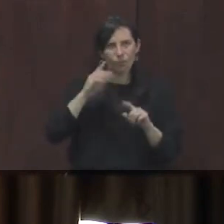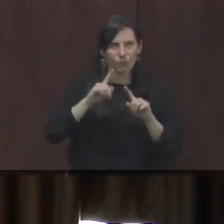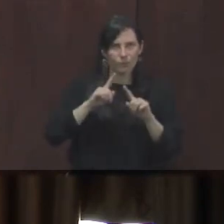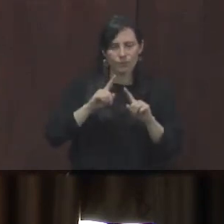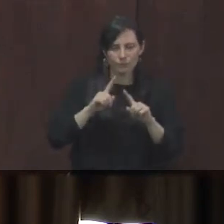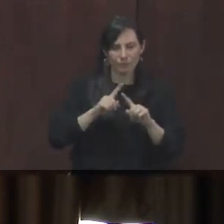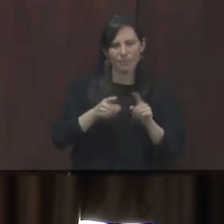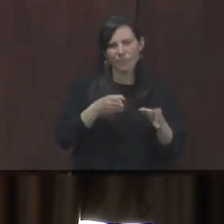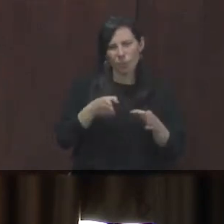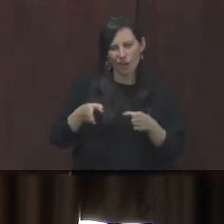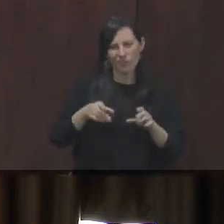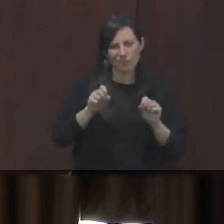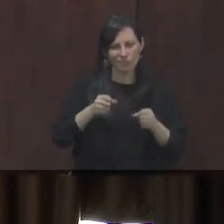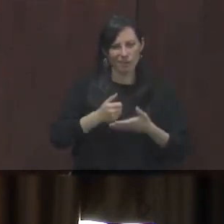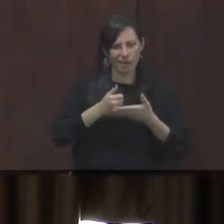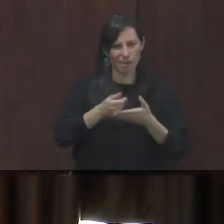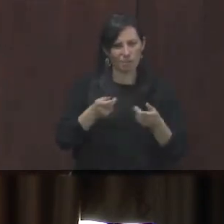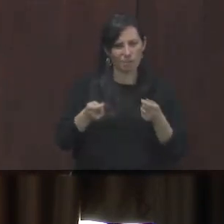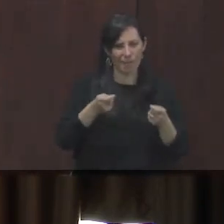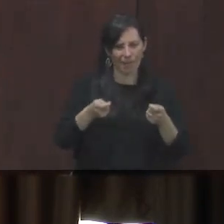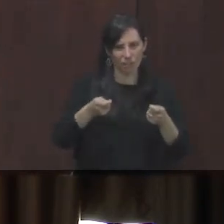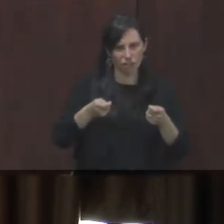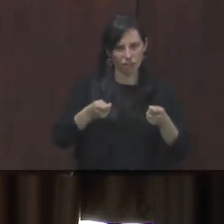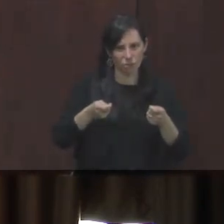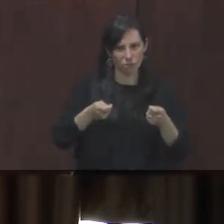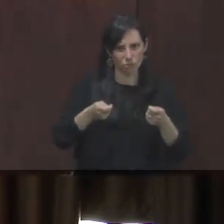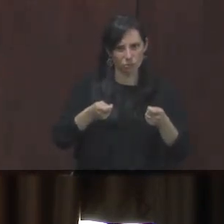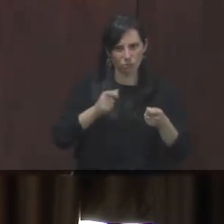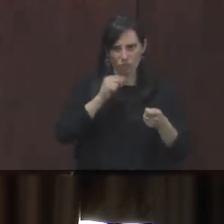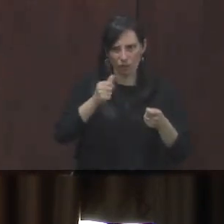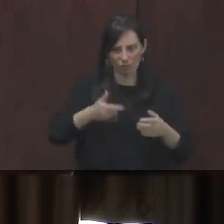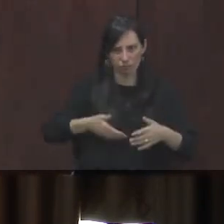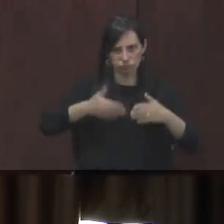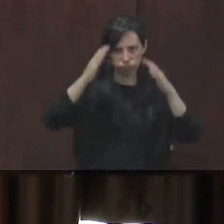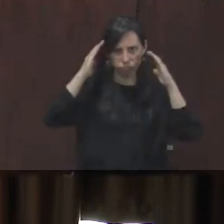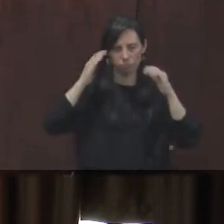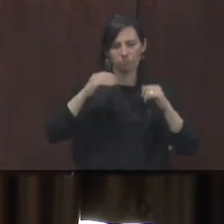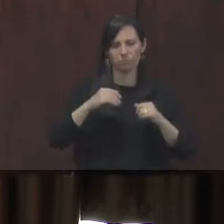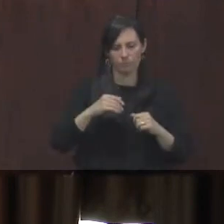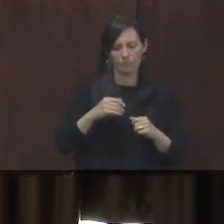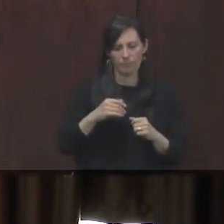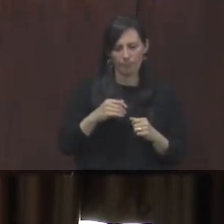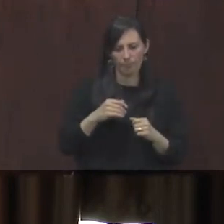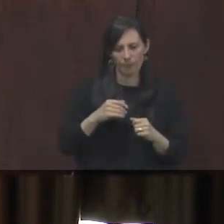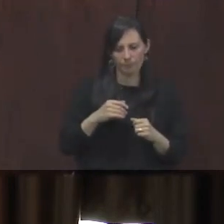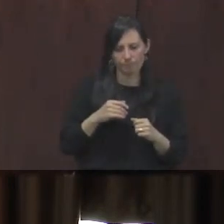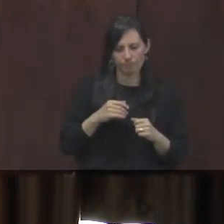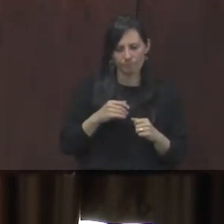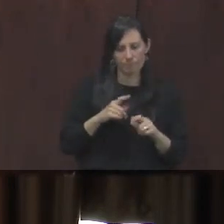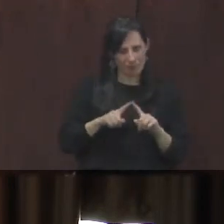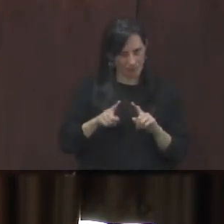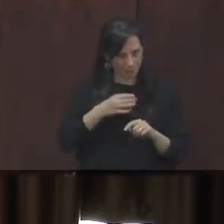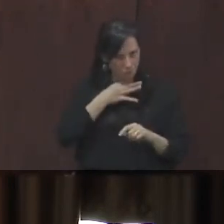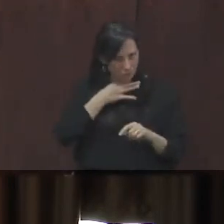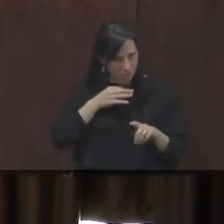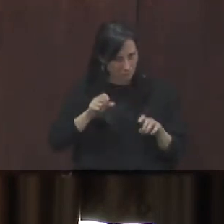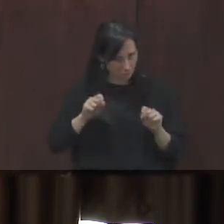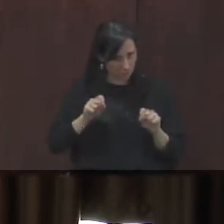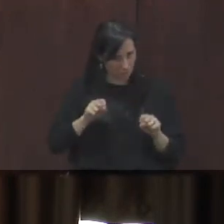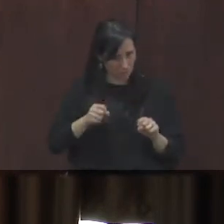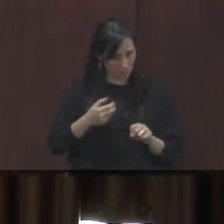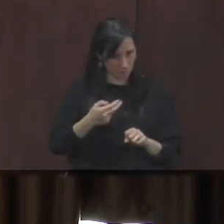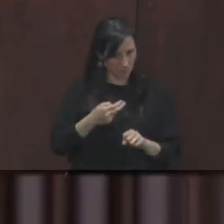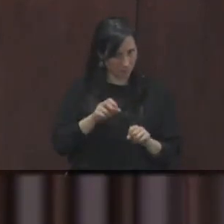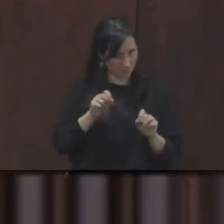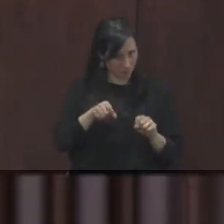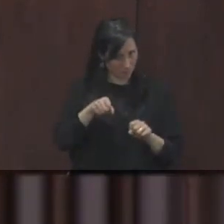help manage this, and these numbers don't stay fixed in time because of different things that can be done. But I mean, is it possible for the hospital to share with